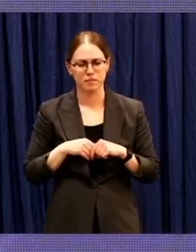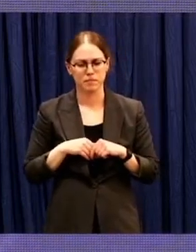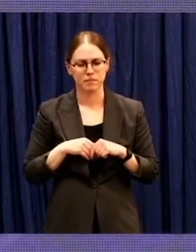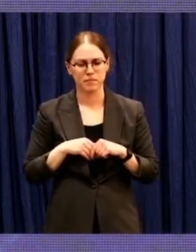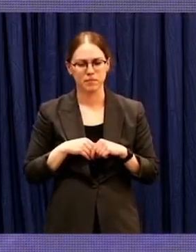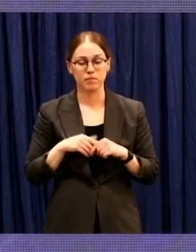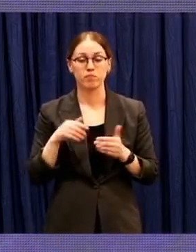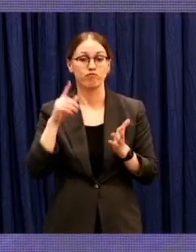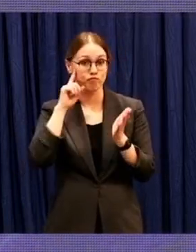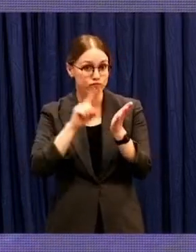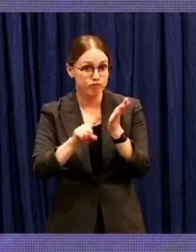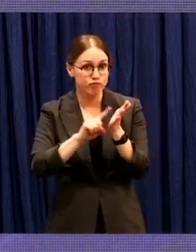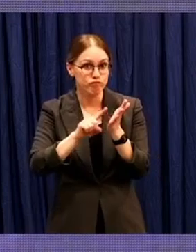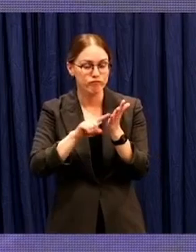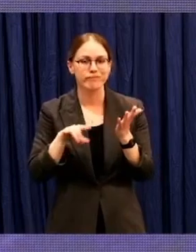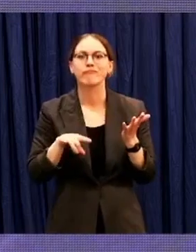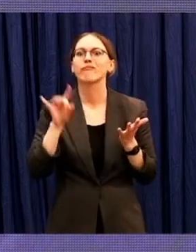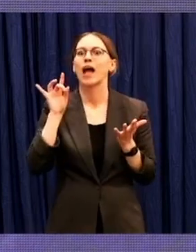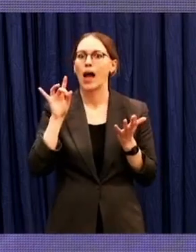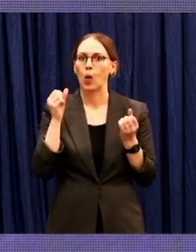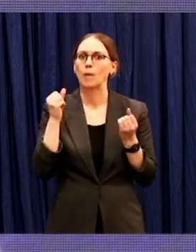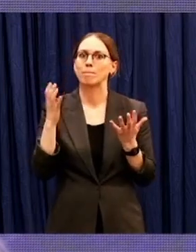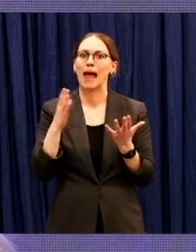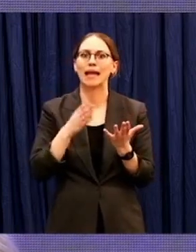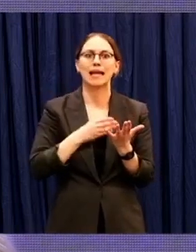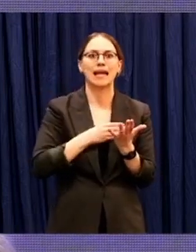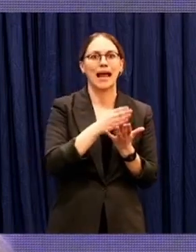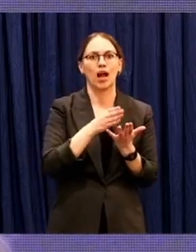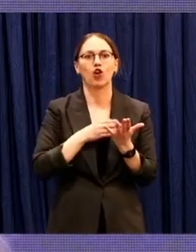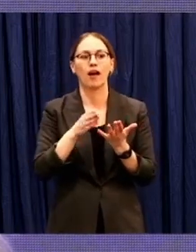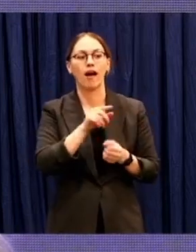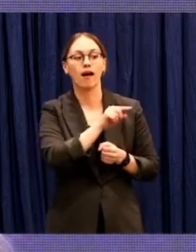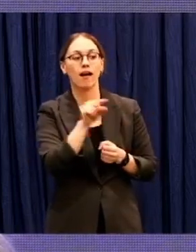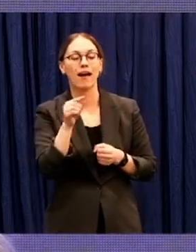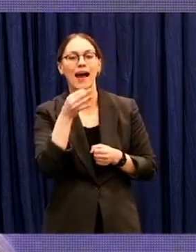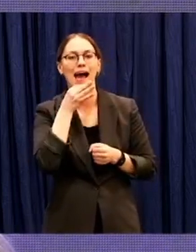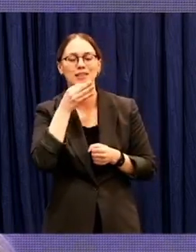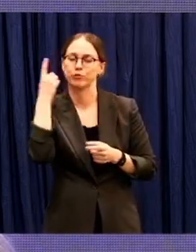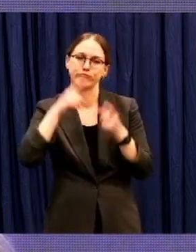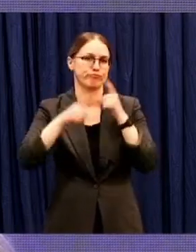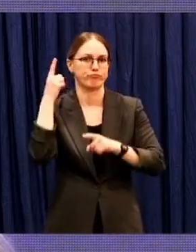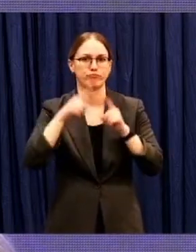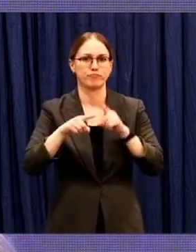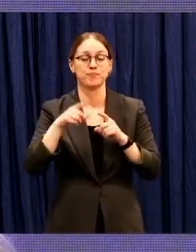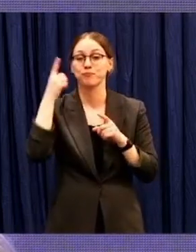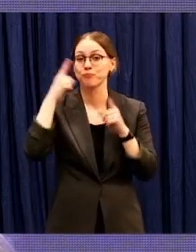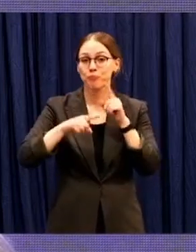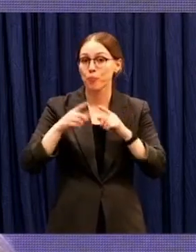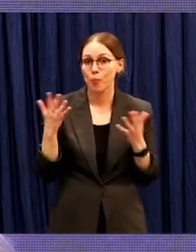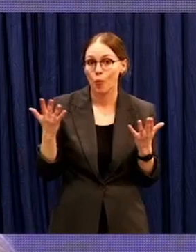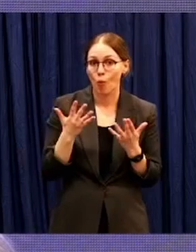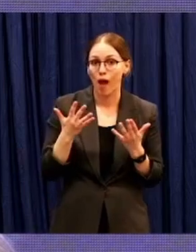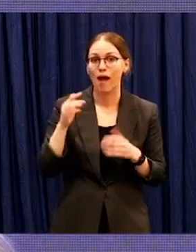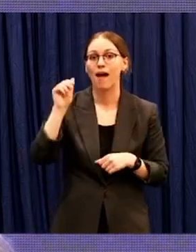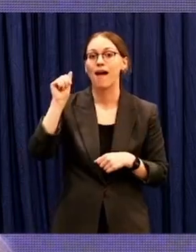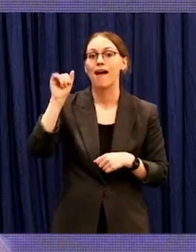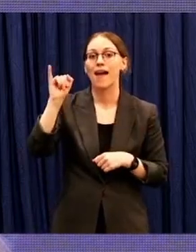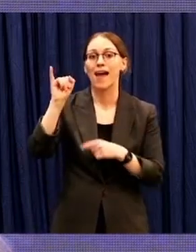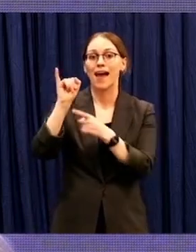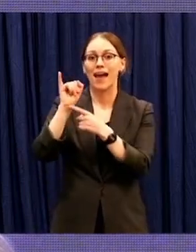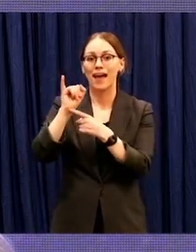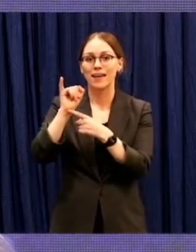found many areas where the experts shared consensus. Folks were in agreement that AI can be used to